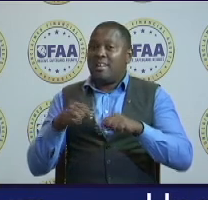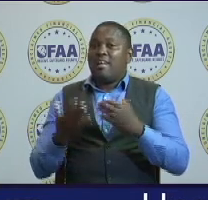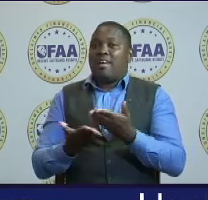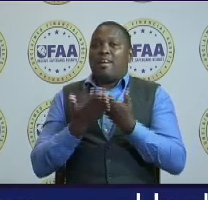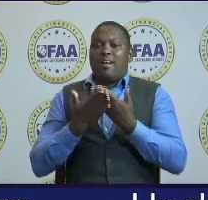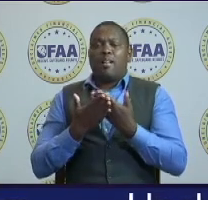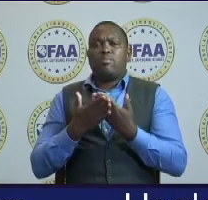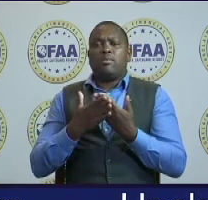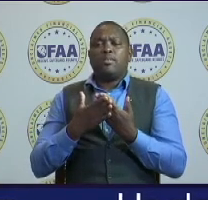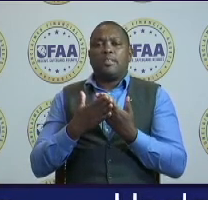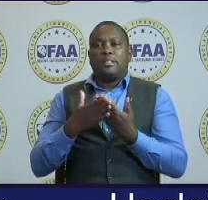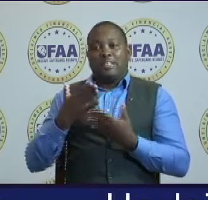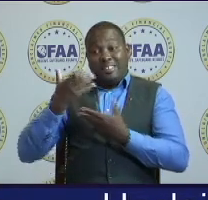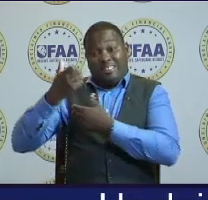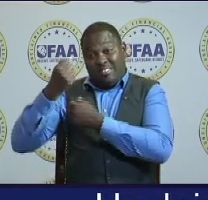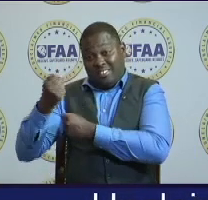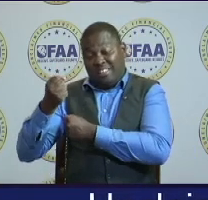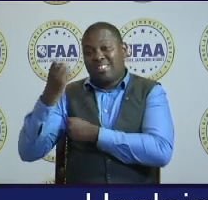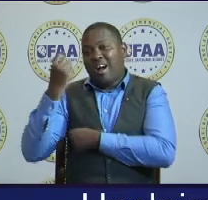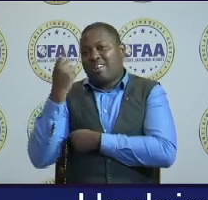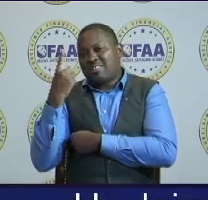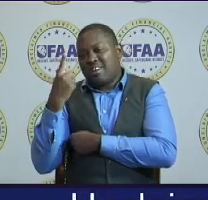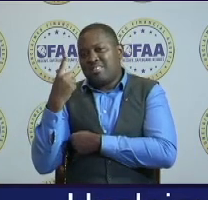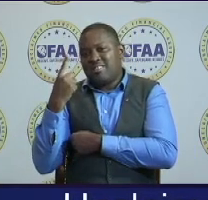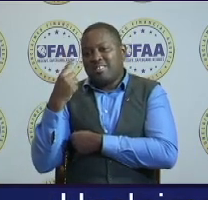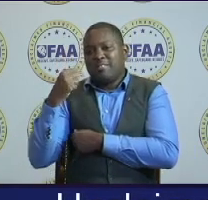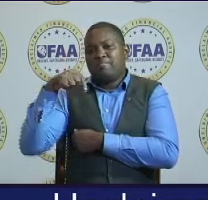create the confidence from the public to understand that yes,